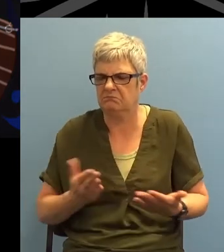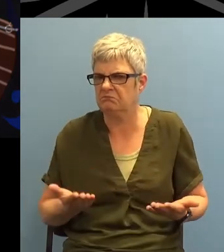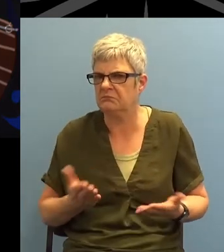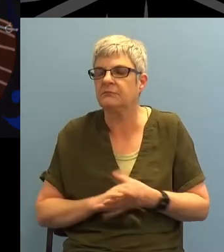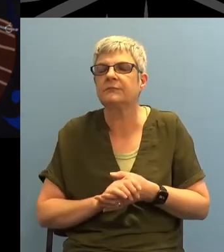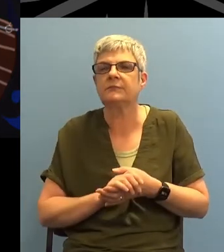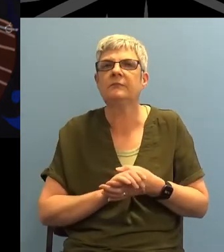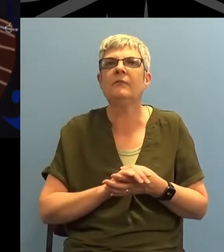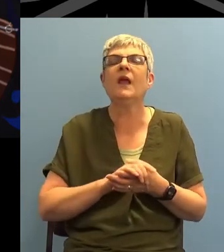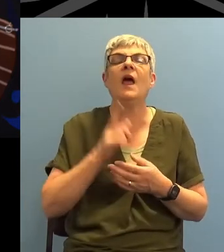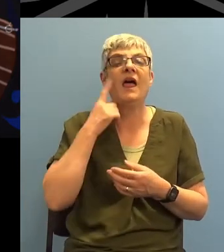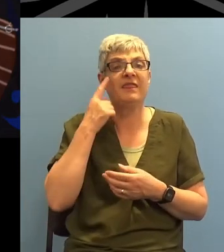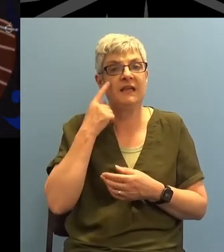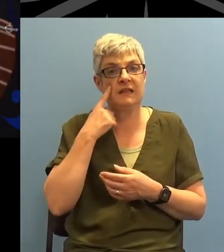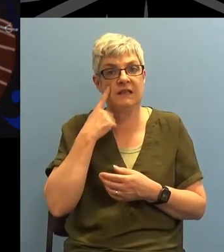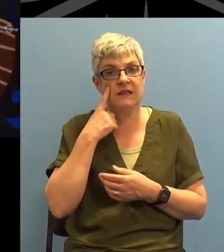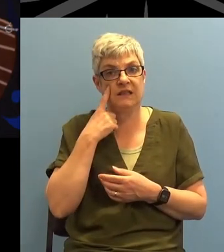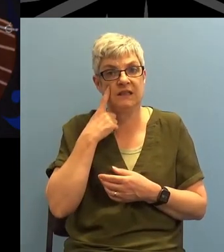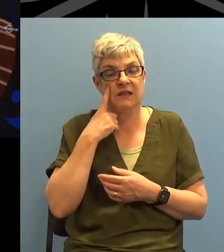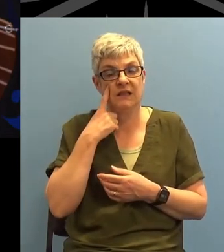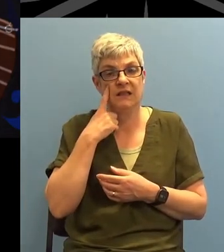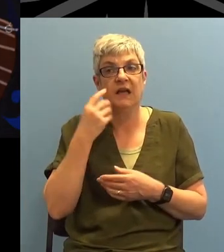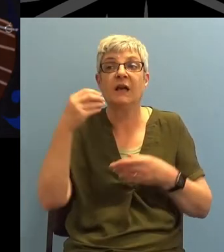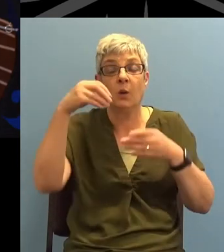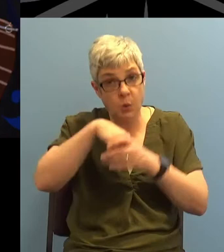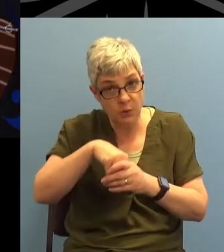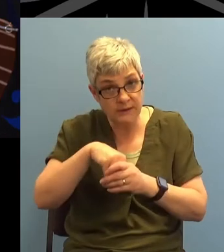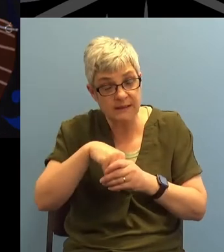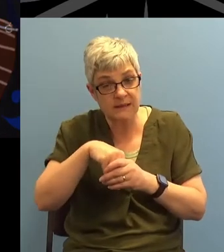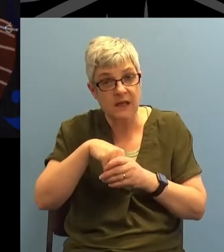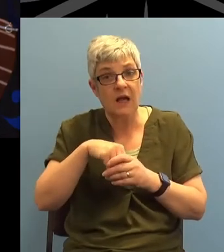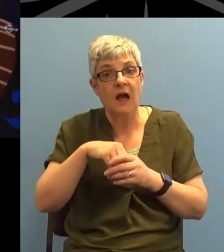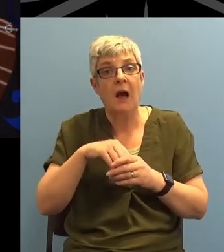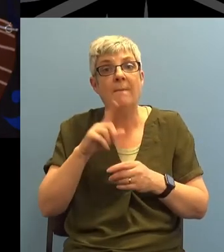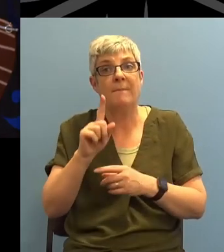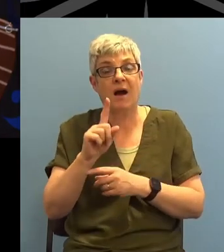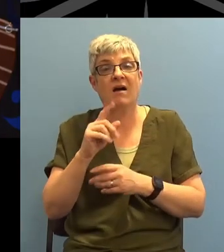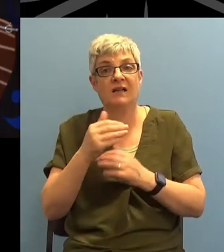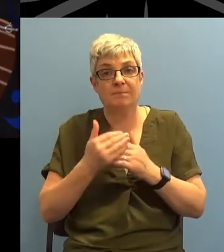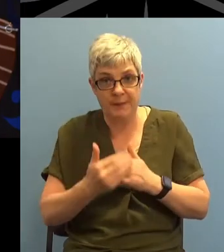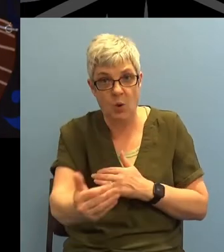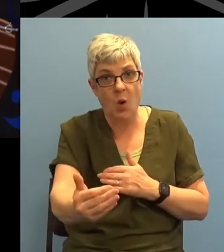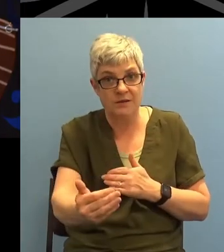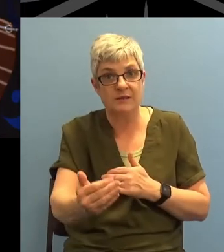Well, I think it goes well beyond, although it includes, not telling of lies.